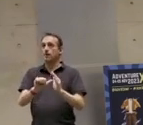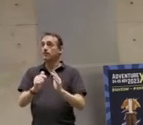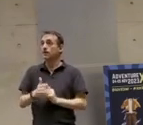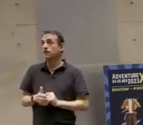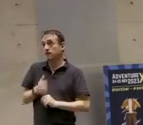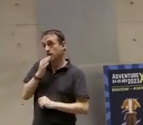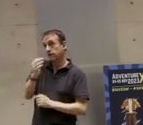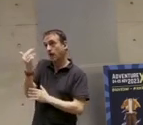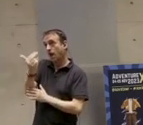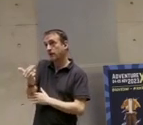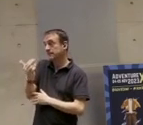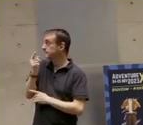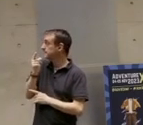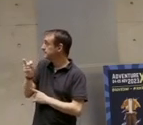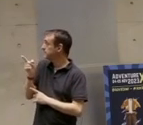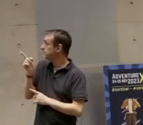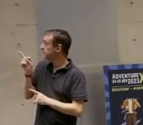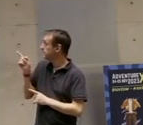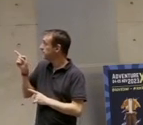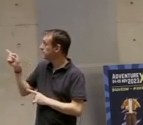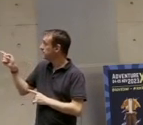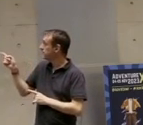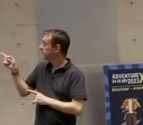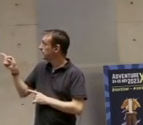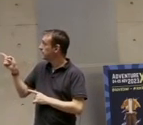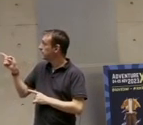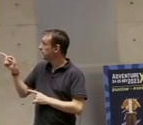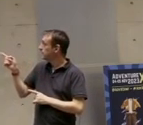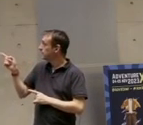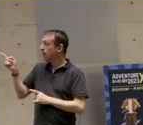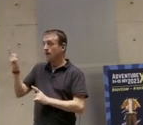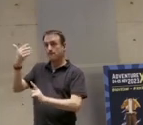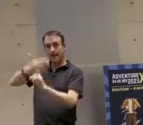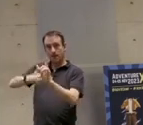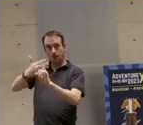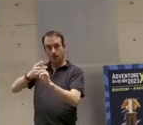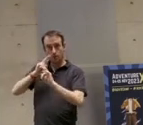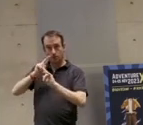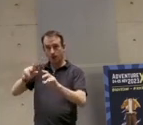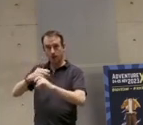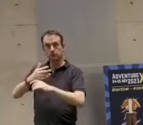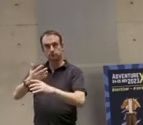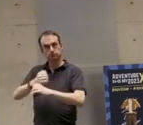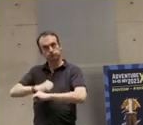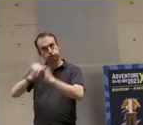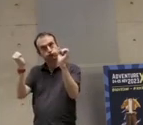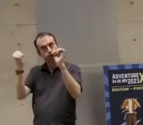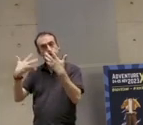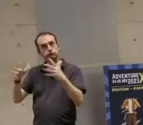to actually make it look like it's blown up. Nothing else has changed. There's no reason why anything else should have changed.